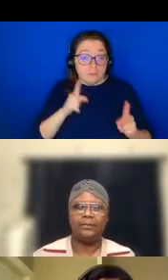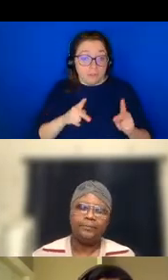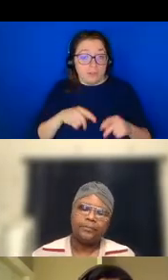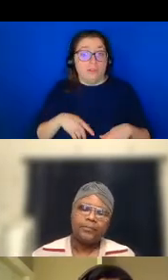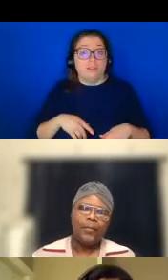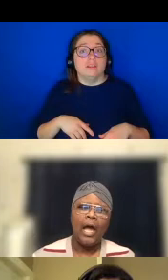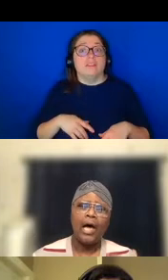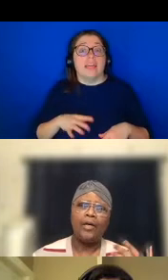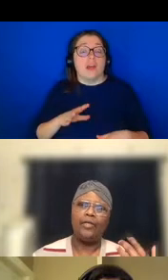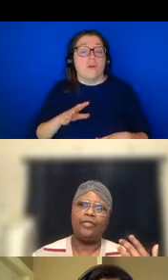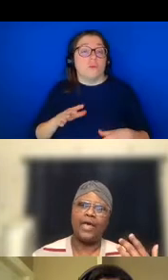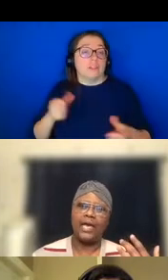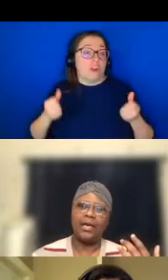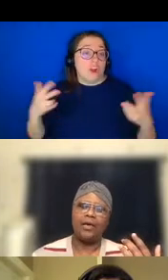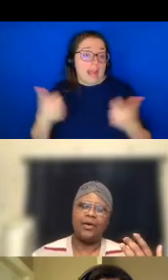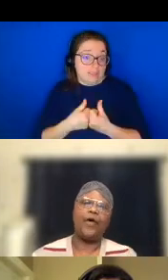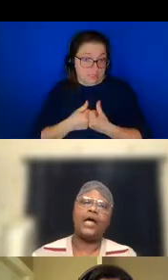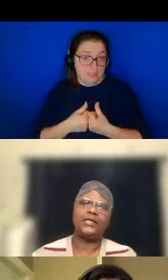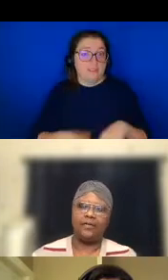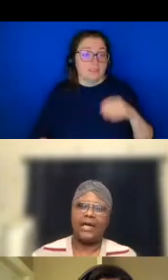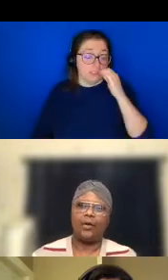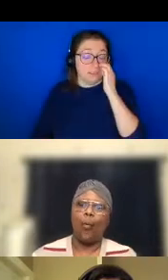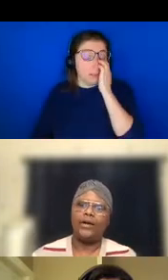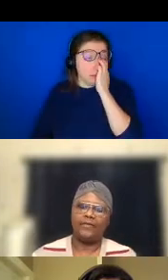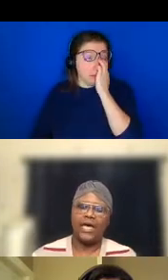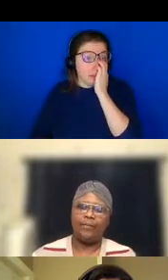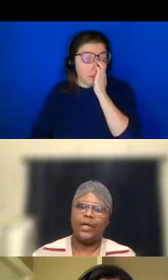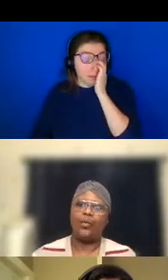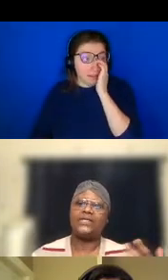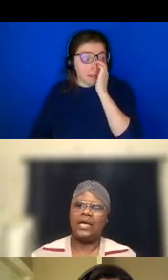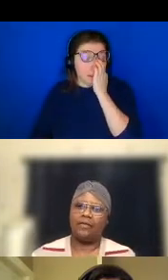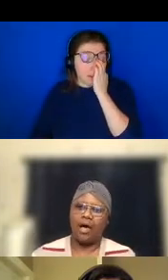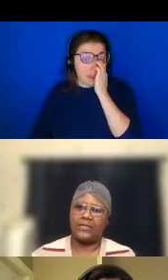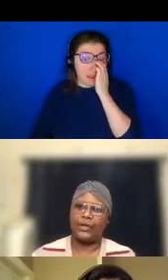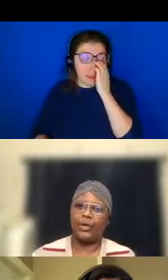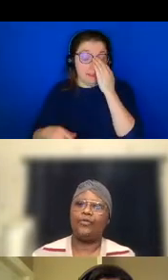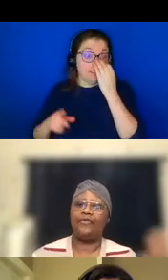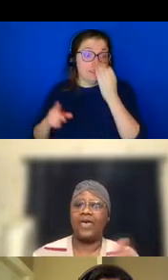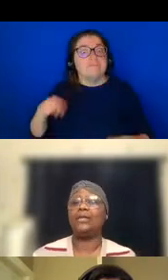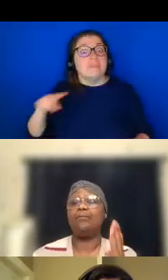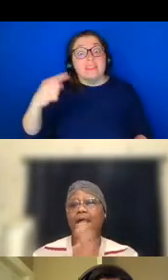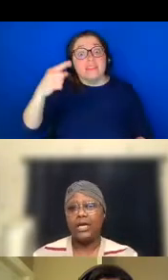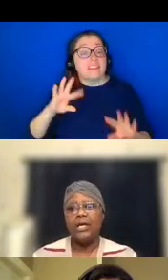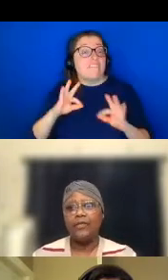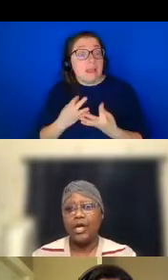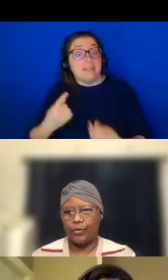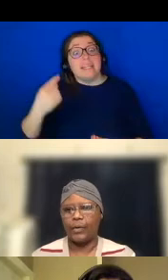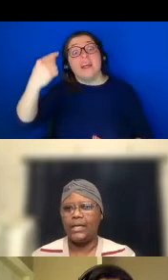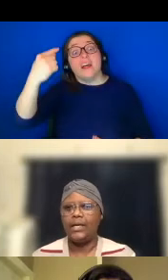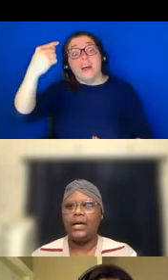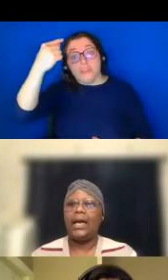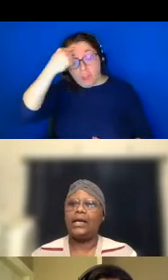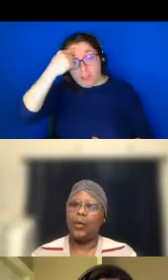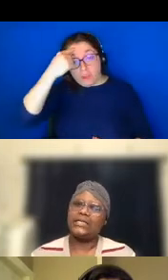accident. They thought that one of them was in the hospital. The family buried the other